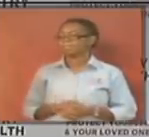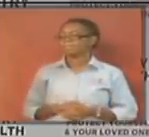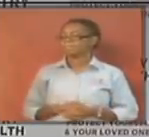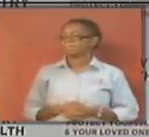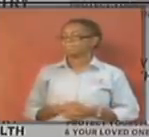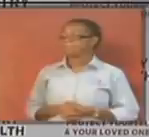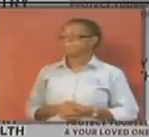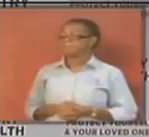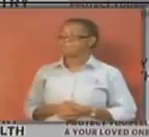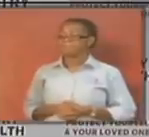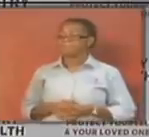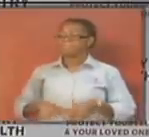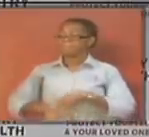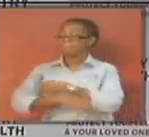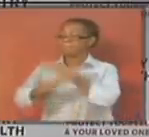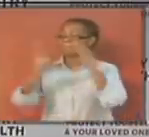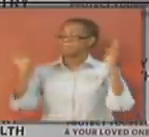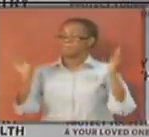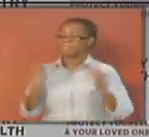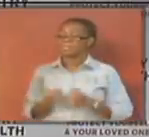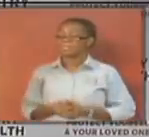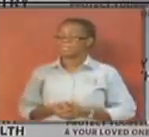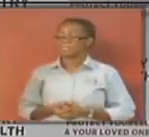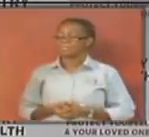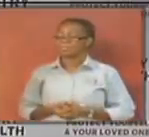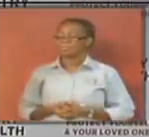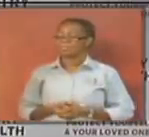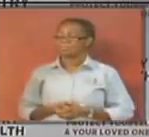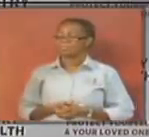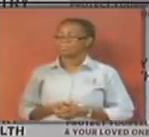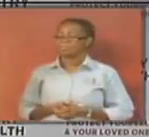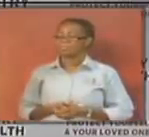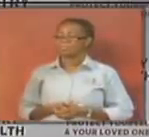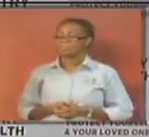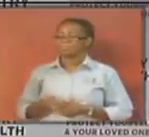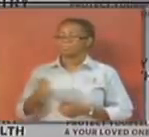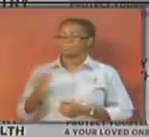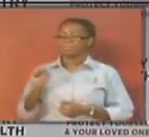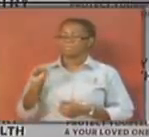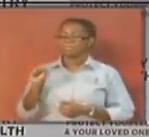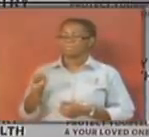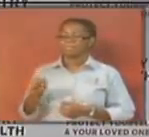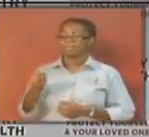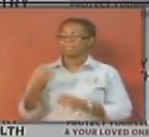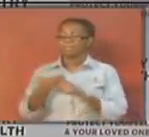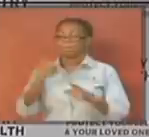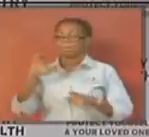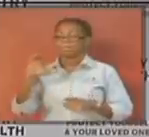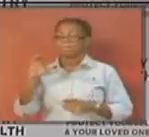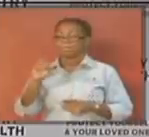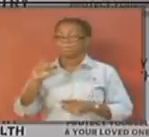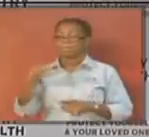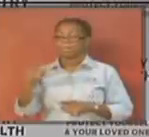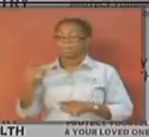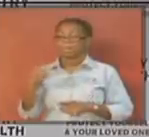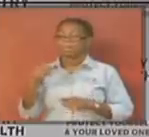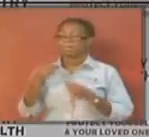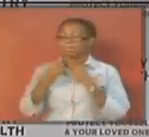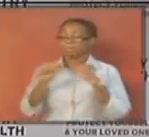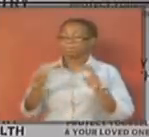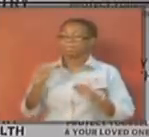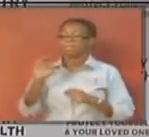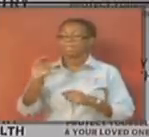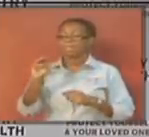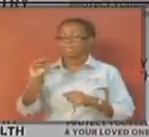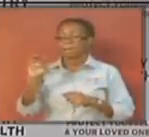Hi, good morning. Hi, good morning. This is Suan Wire from acpnews.com, and well, one of my questions was just